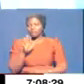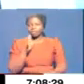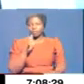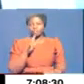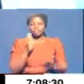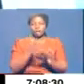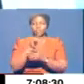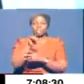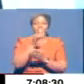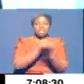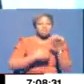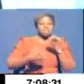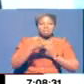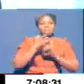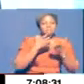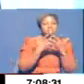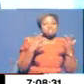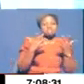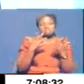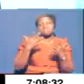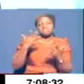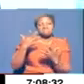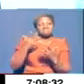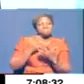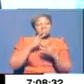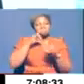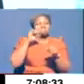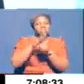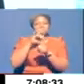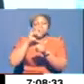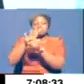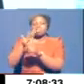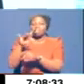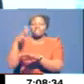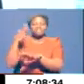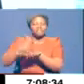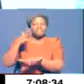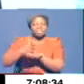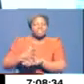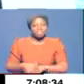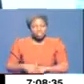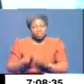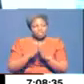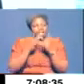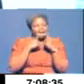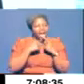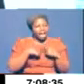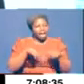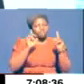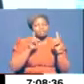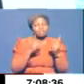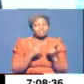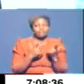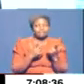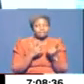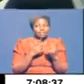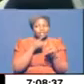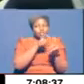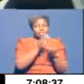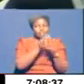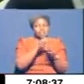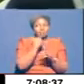are anchored on falsehoods, sprinkled liberally with proclamations of sanctity by leaders who should know